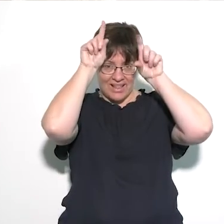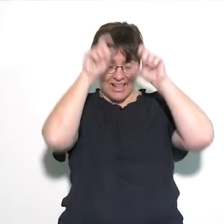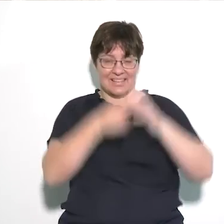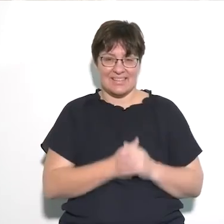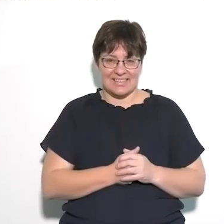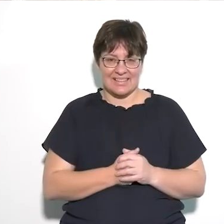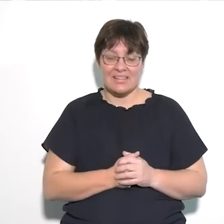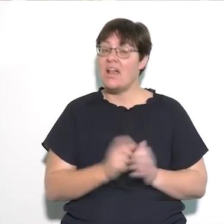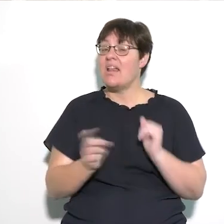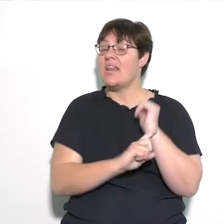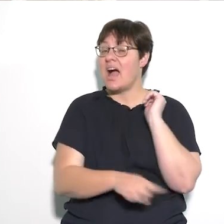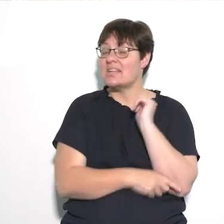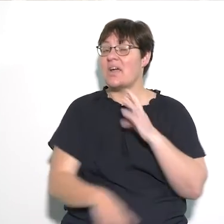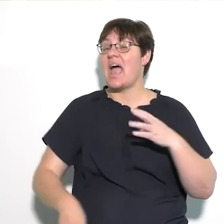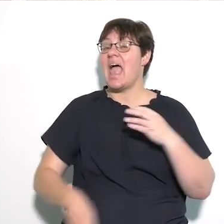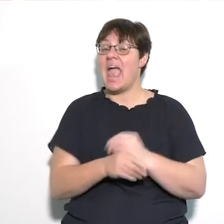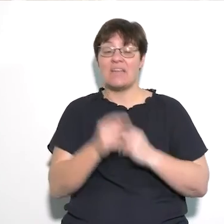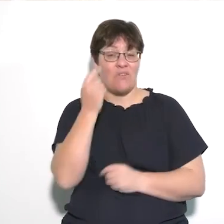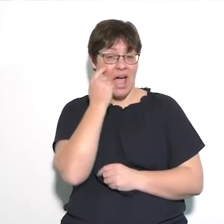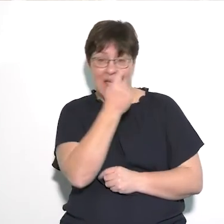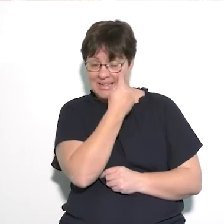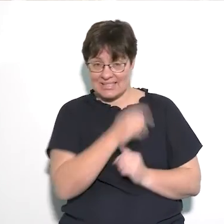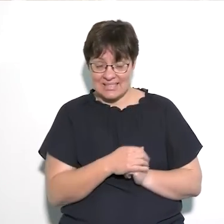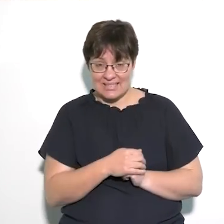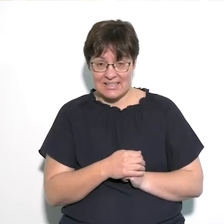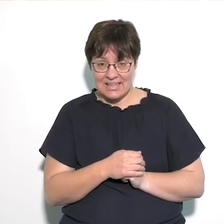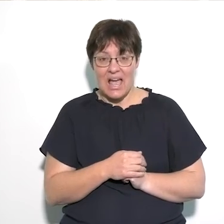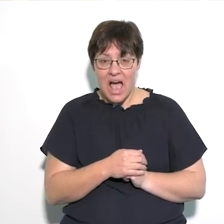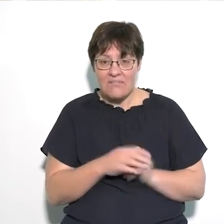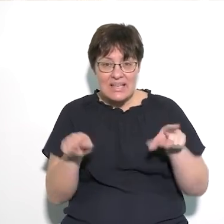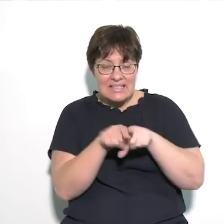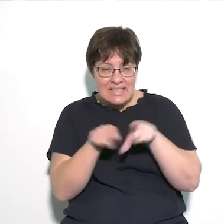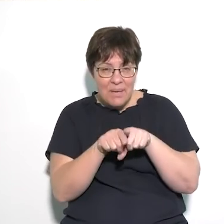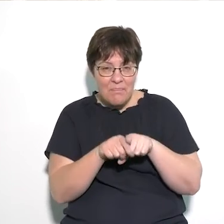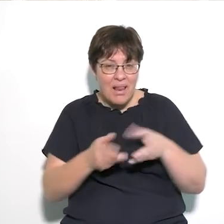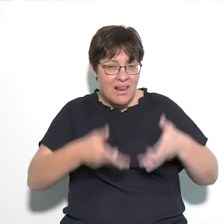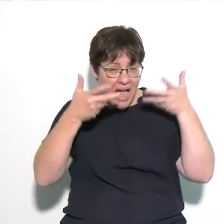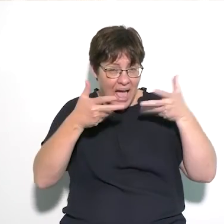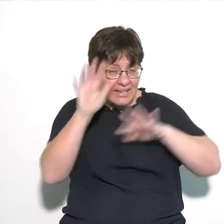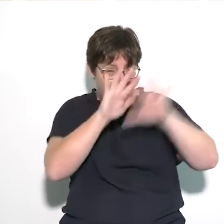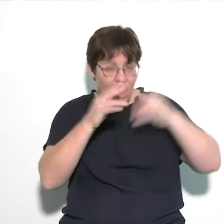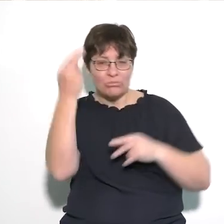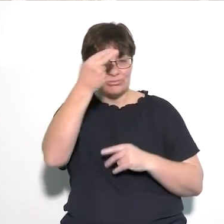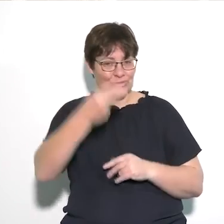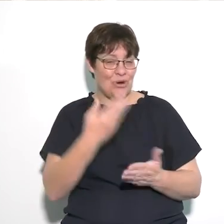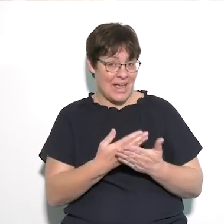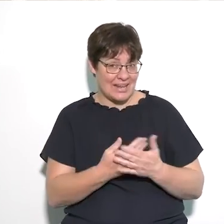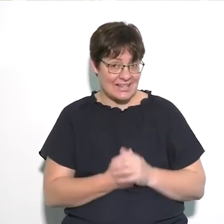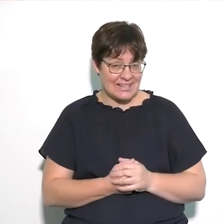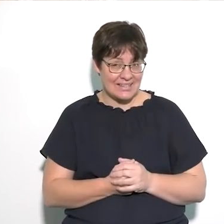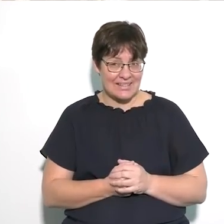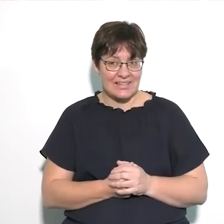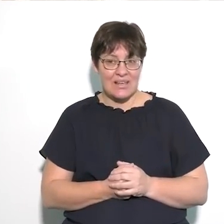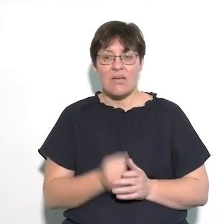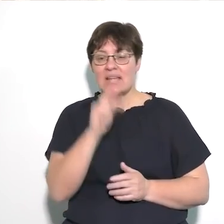feelers. Lastly, add something for eyes. If you've painted them a light color, just draw them in. So